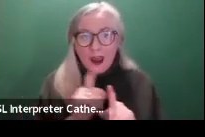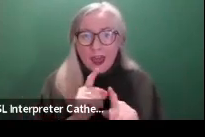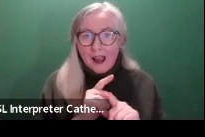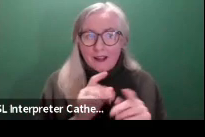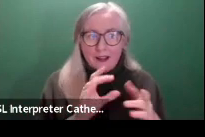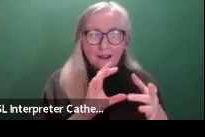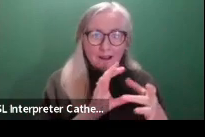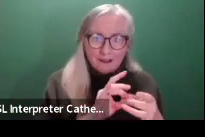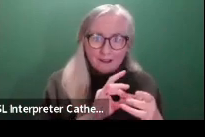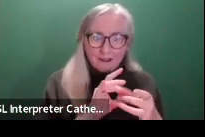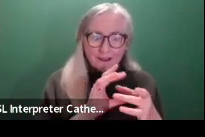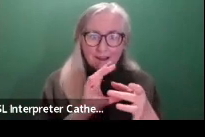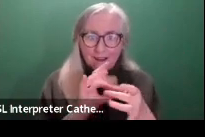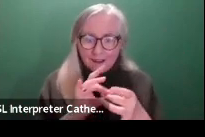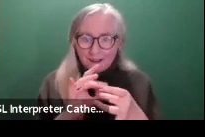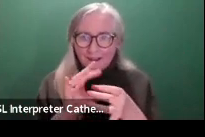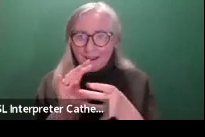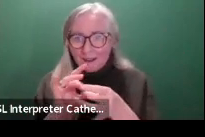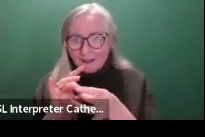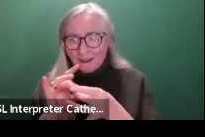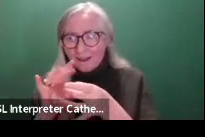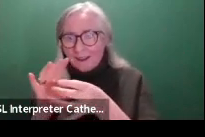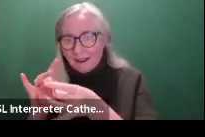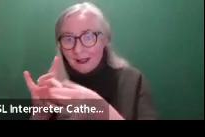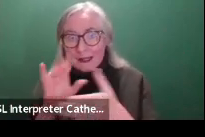symptoms that leads to this sort of